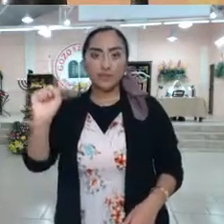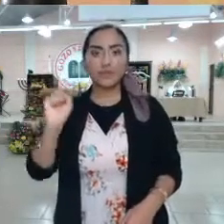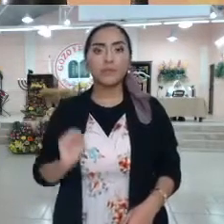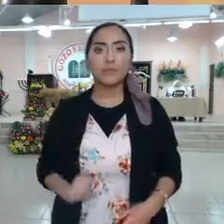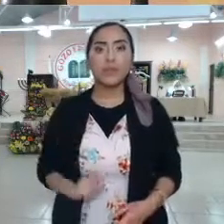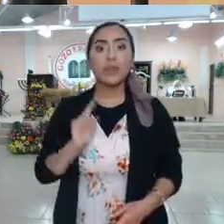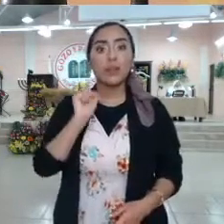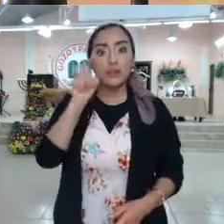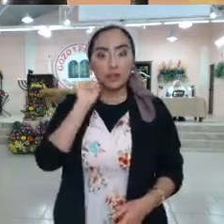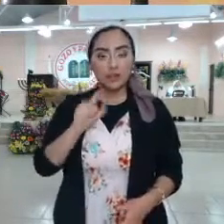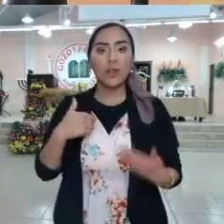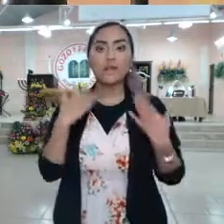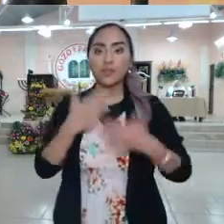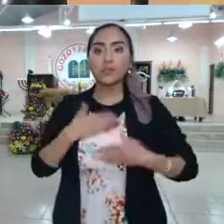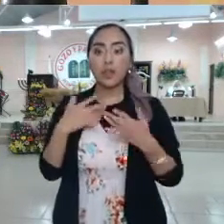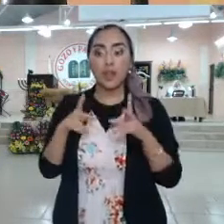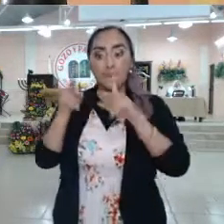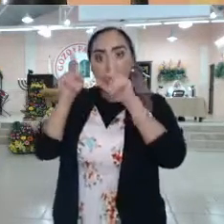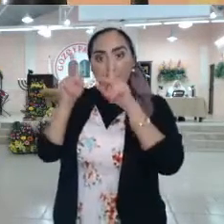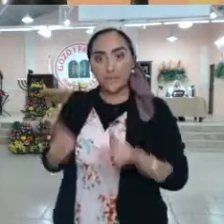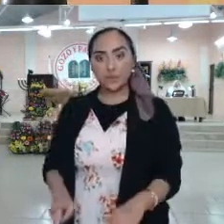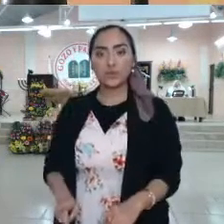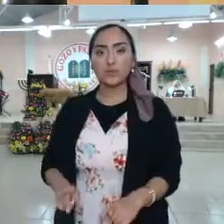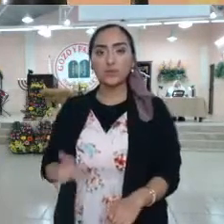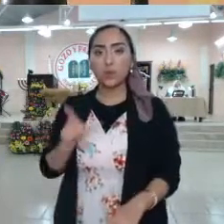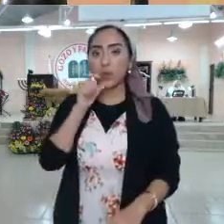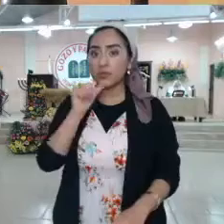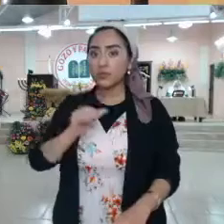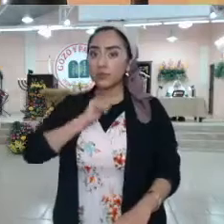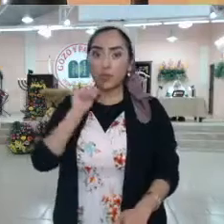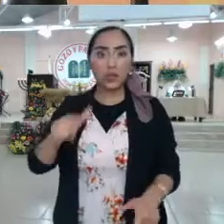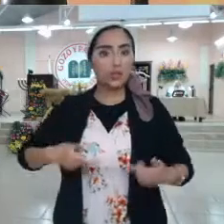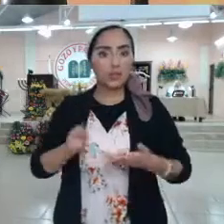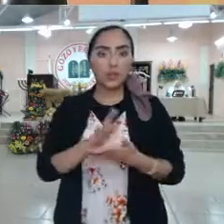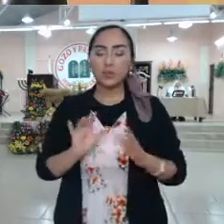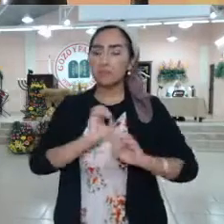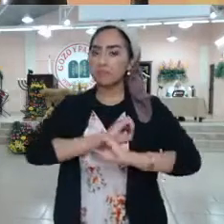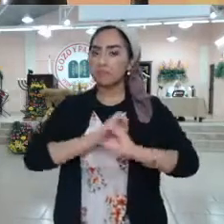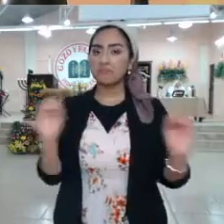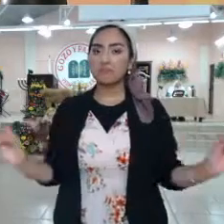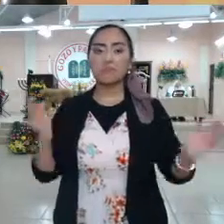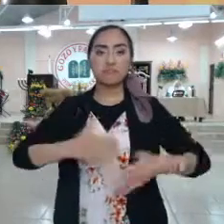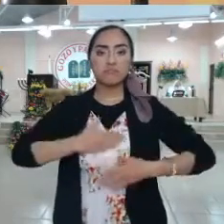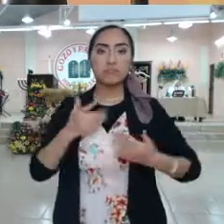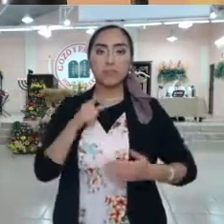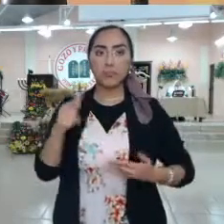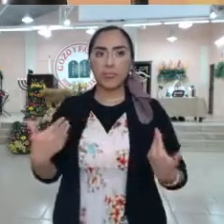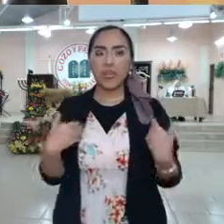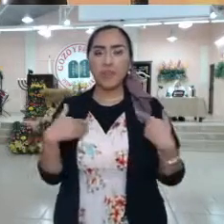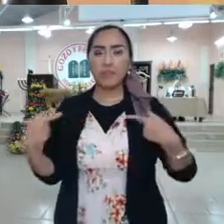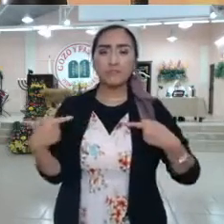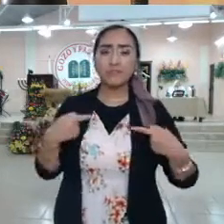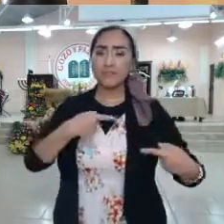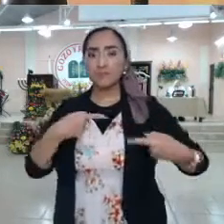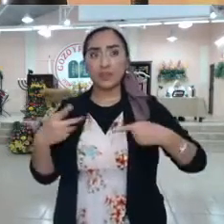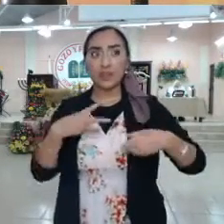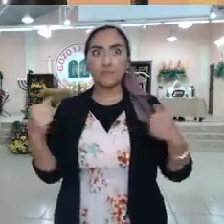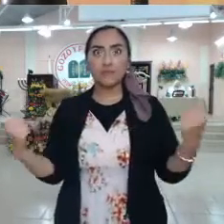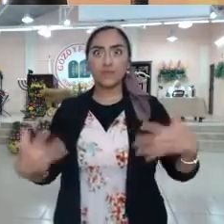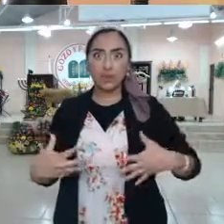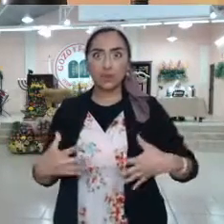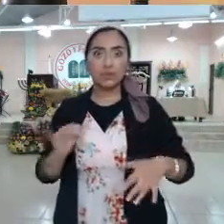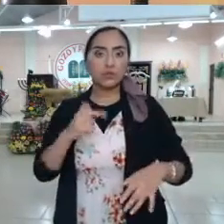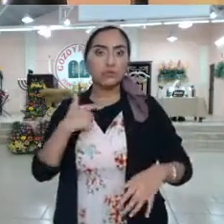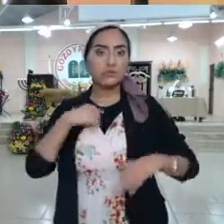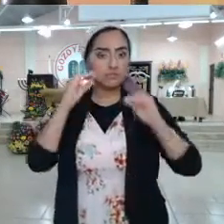that. So you have to have joy. A person that doesn't keep holiness, they don't have joy. They have